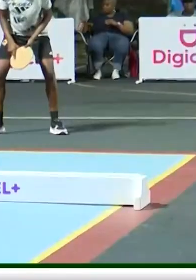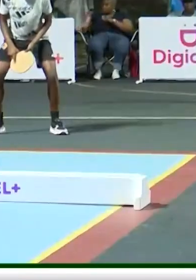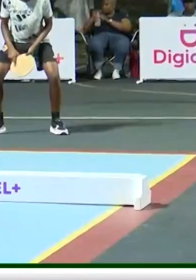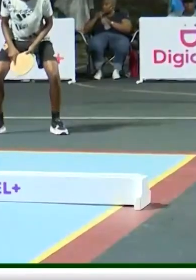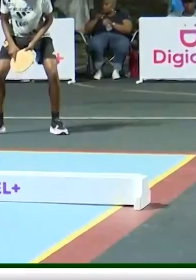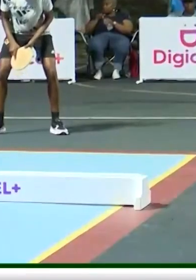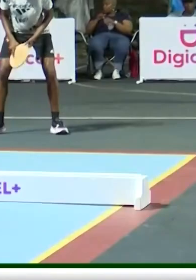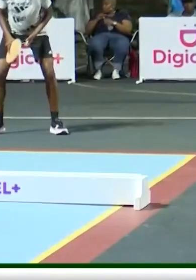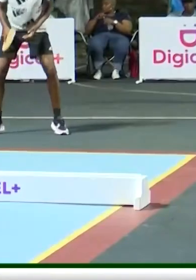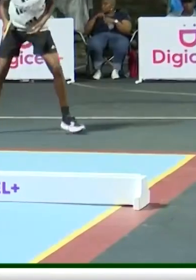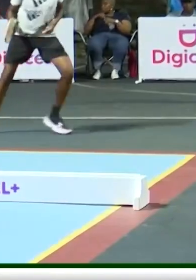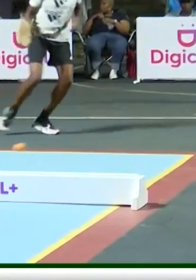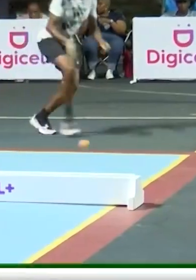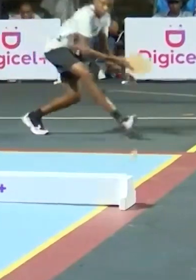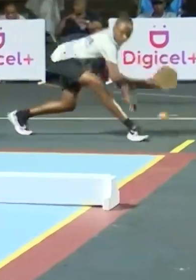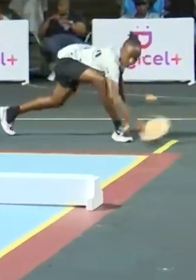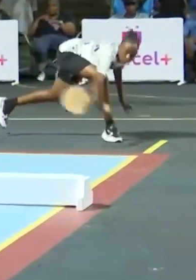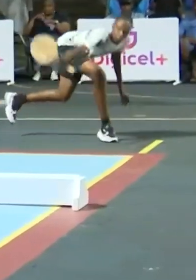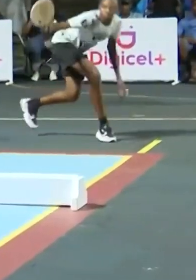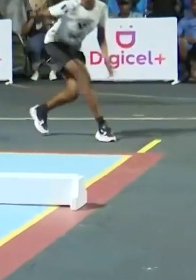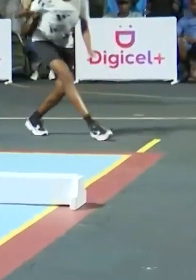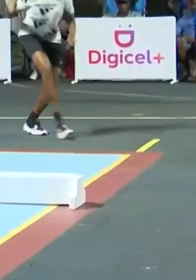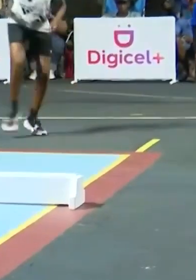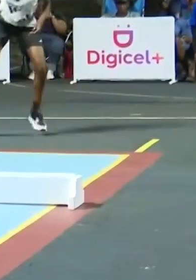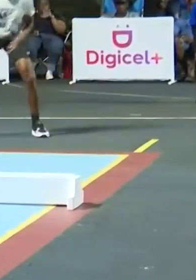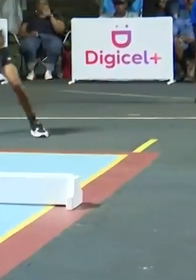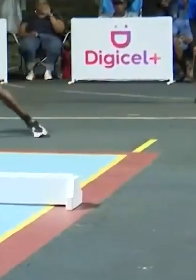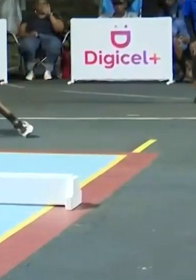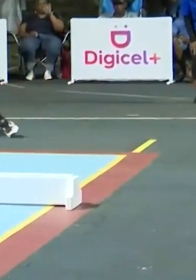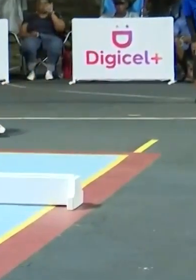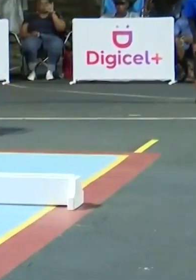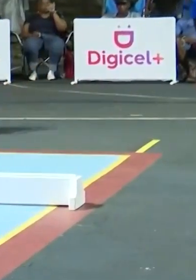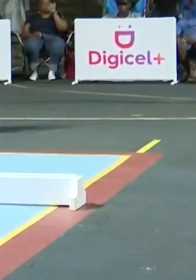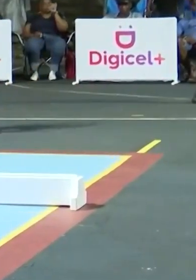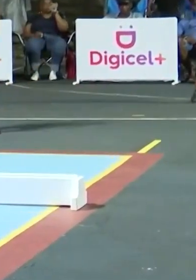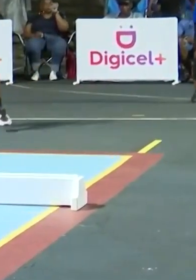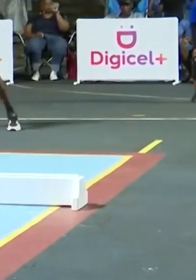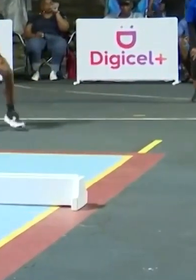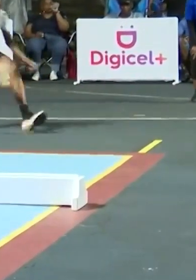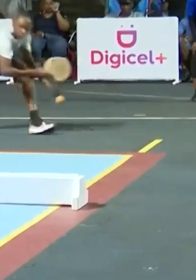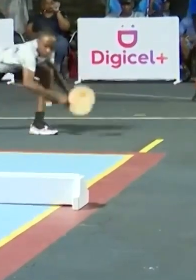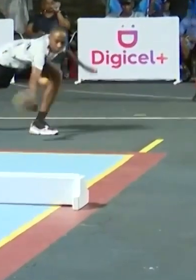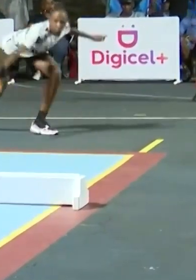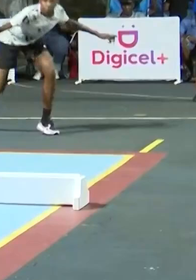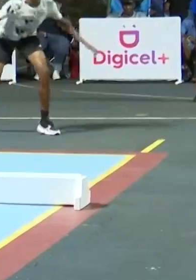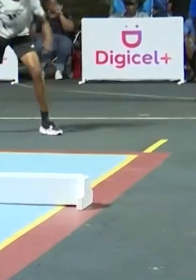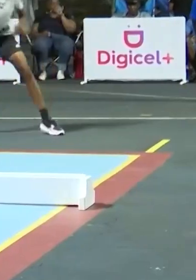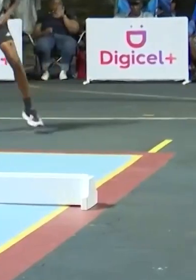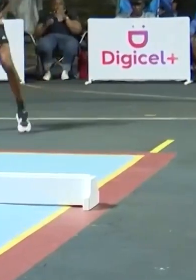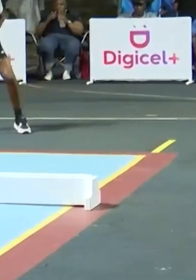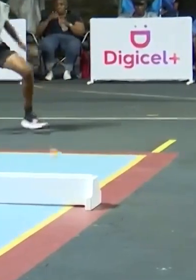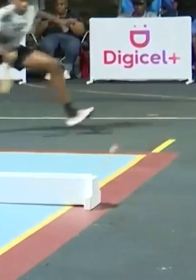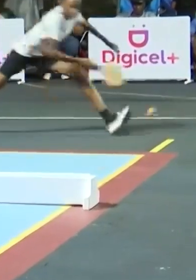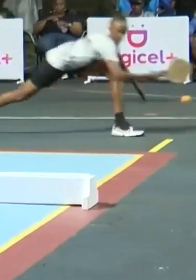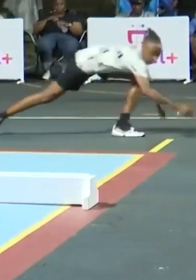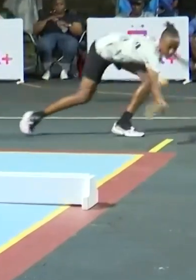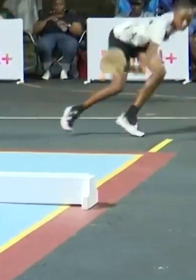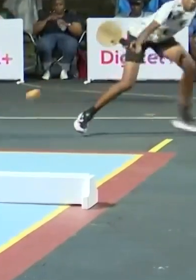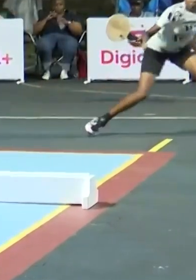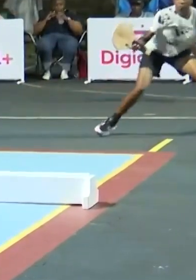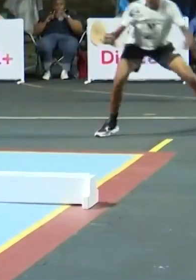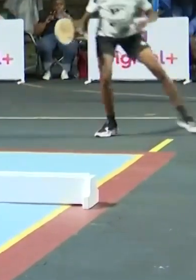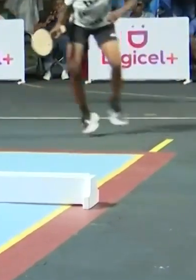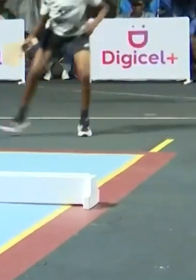at 21-14, and Worrell is making sure that she had to work much harder for the points in the second one, having a response to